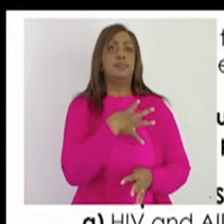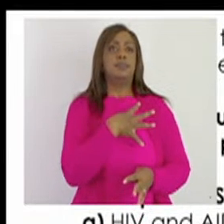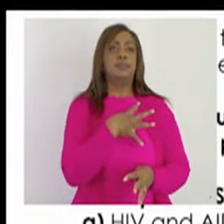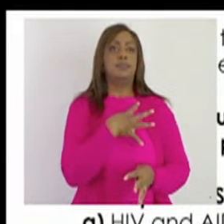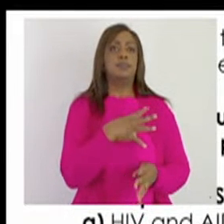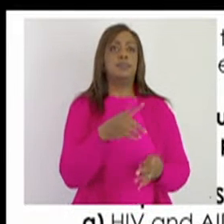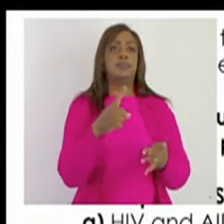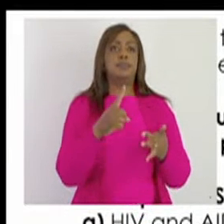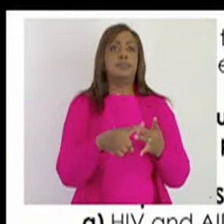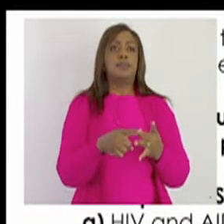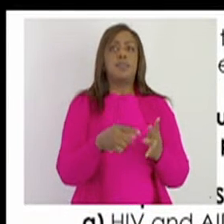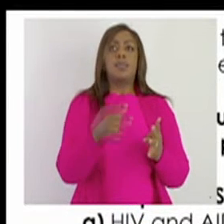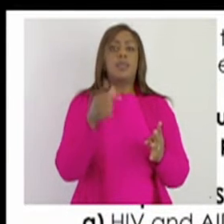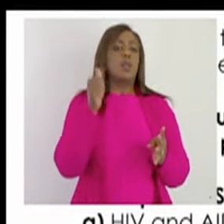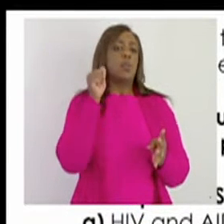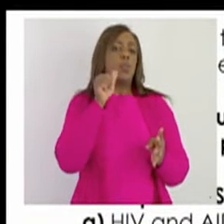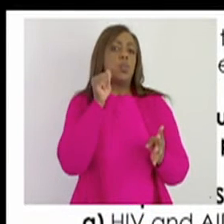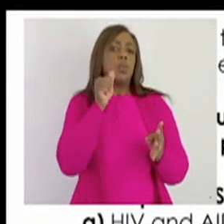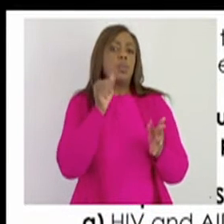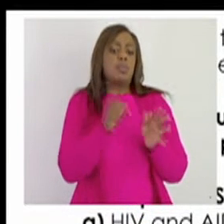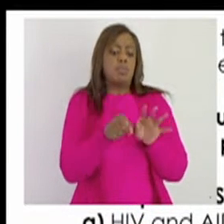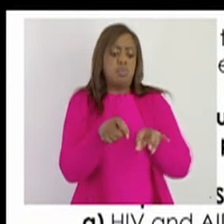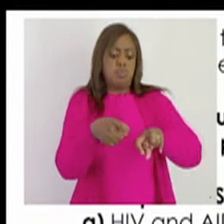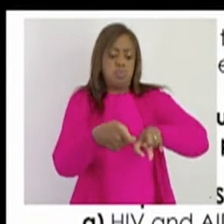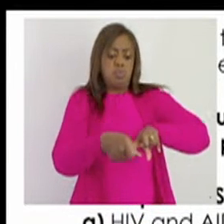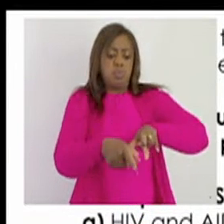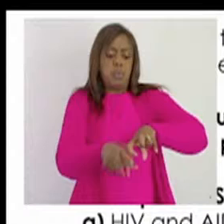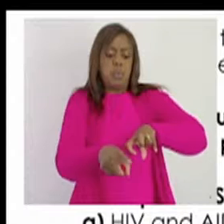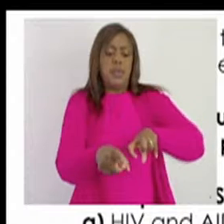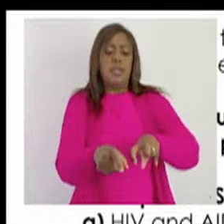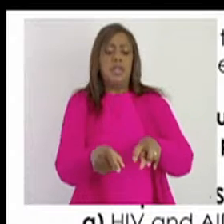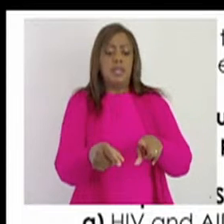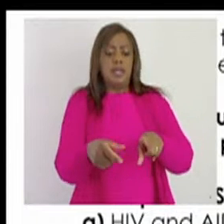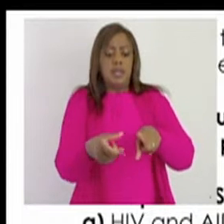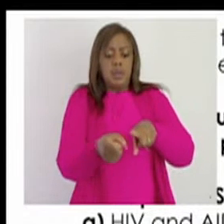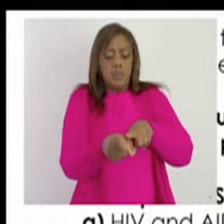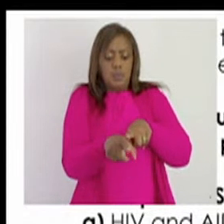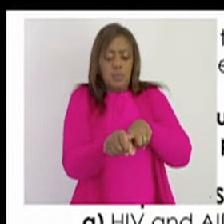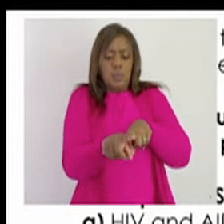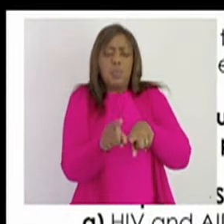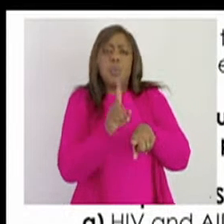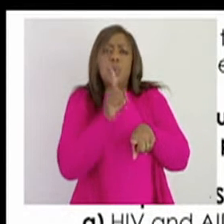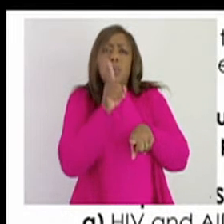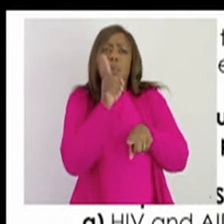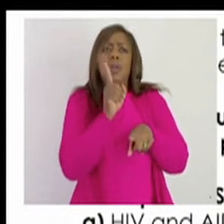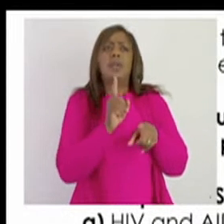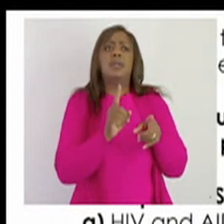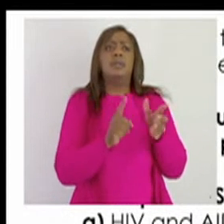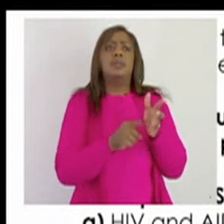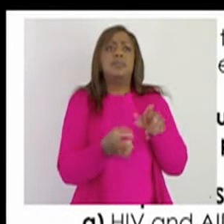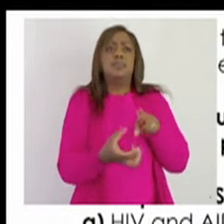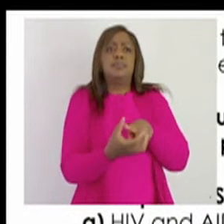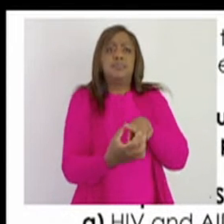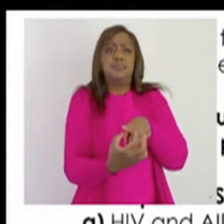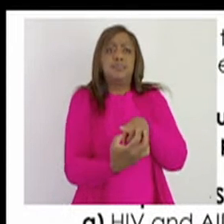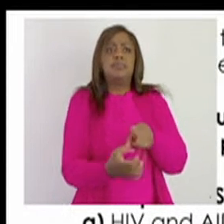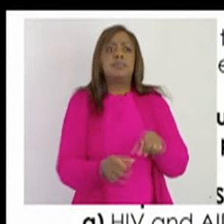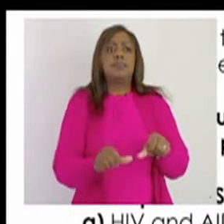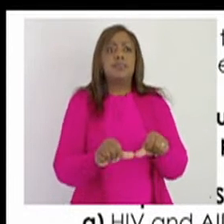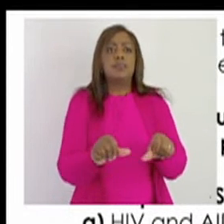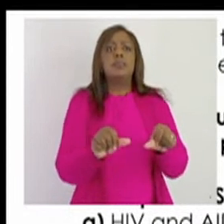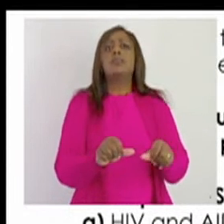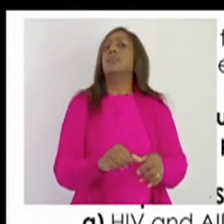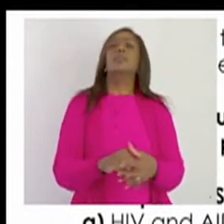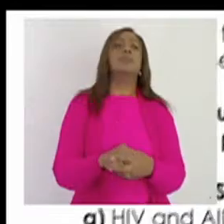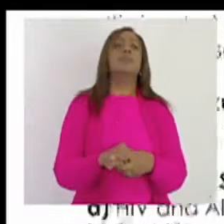the syphilis, the gonorrhea, the chancroids, and then the genital warts. Let's move on. Let's now look at